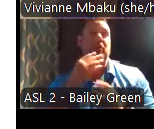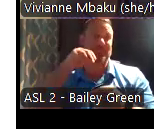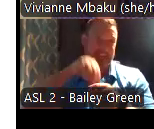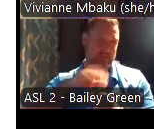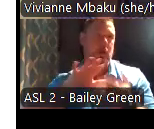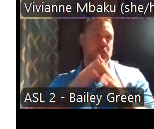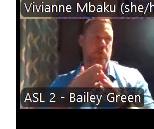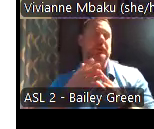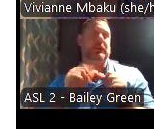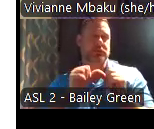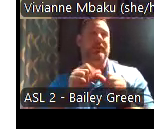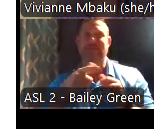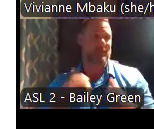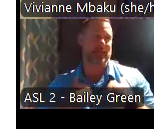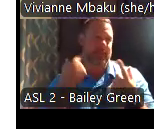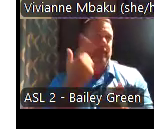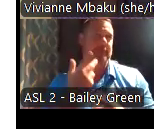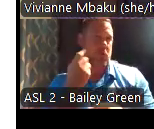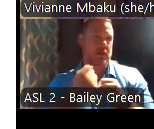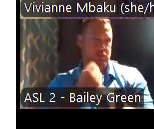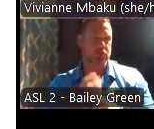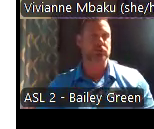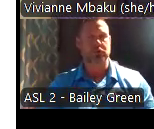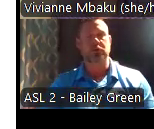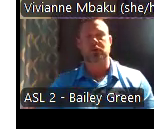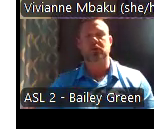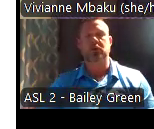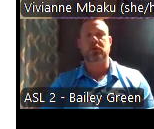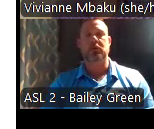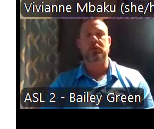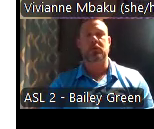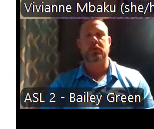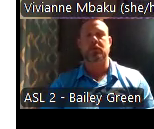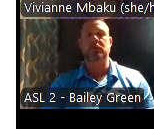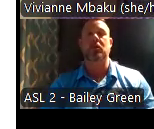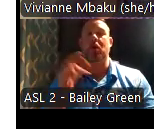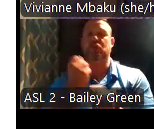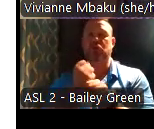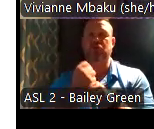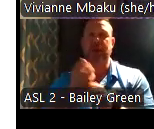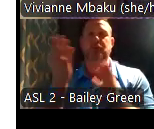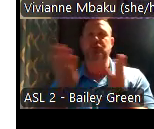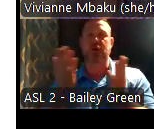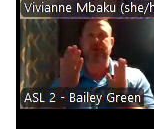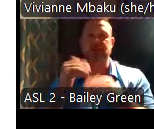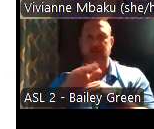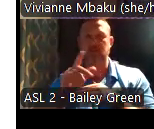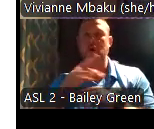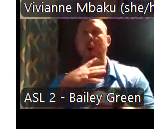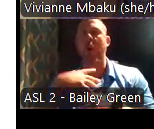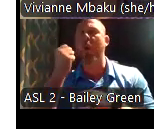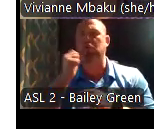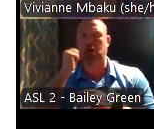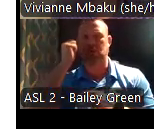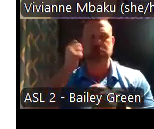they've been living in for decades. Also, this includes creating service delivery models that provide older adults the option